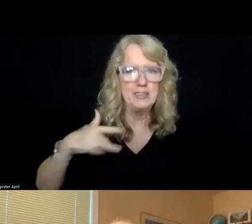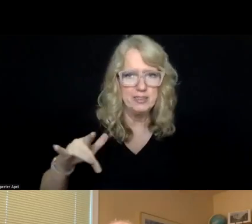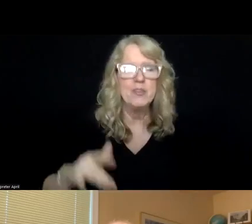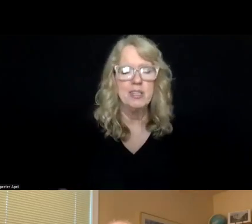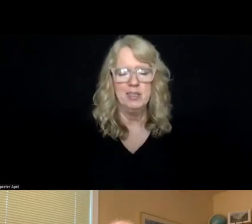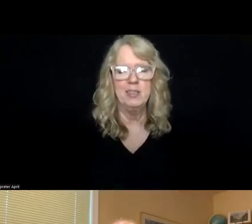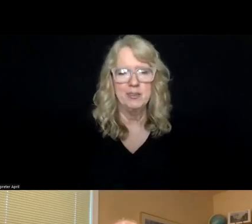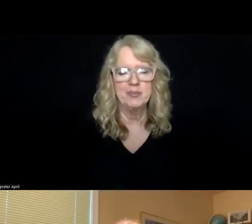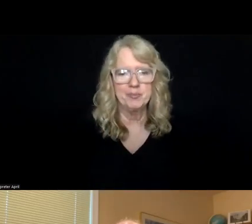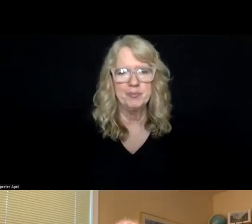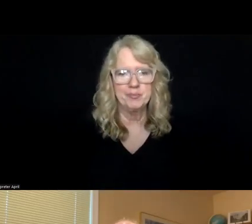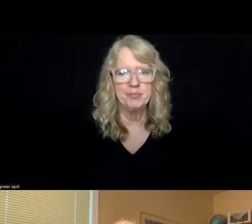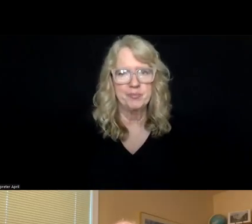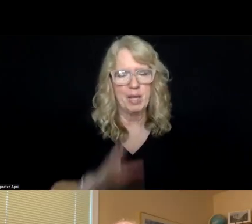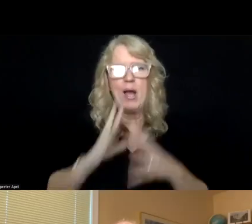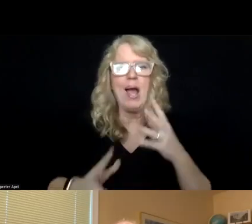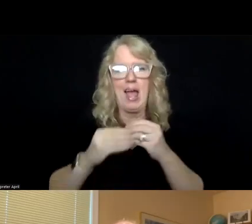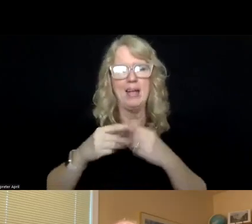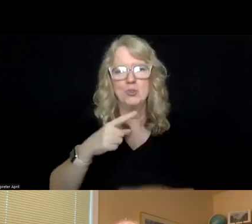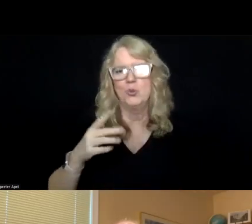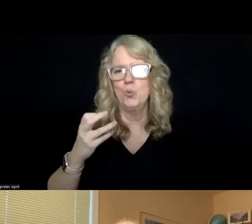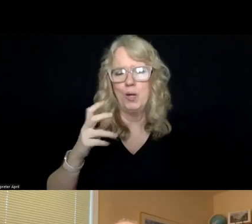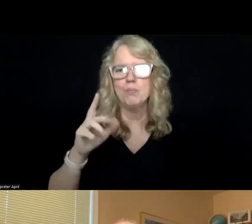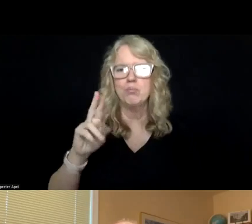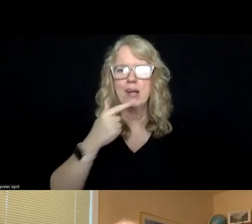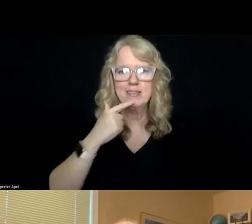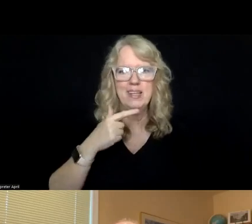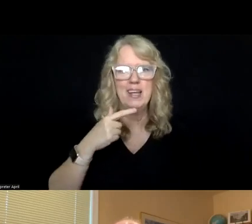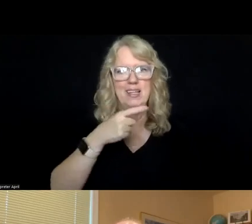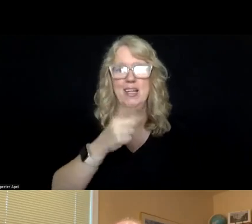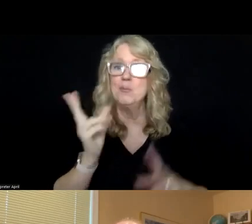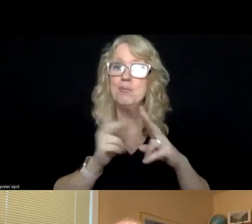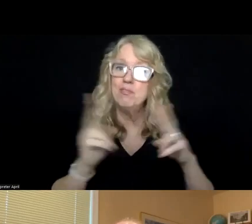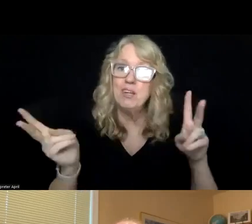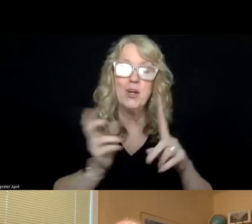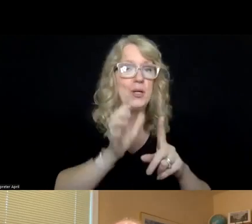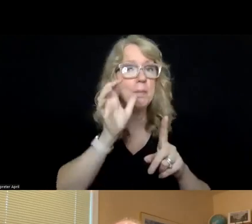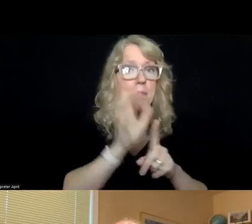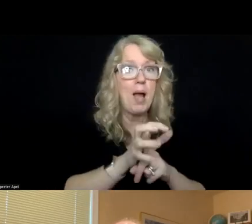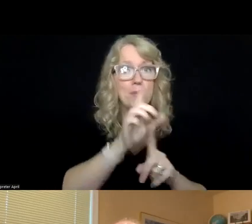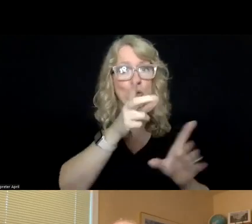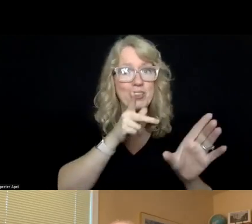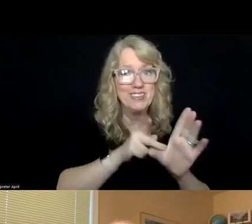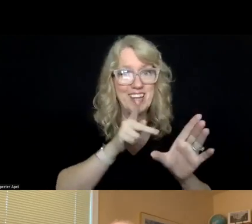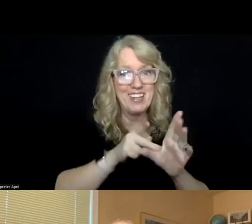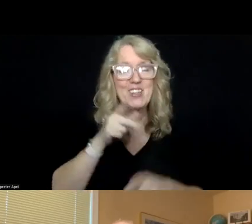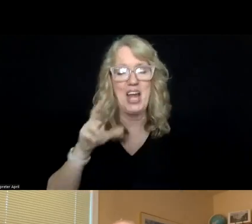would add to what Brian said, in that Brian ended up being a very popular psychiatrist at